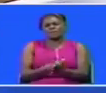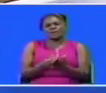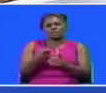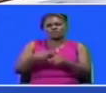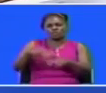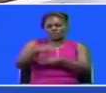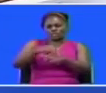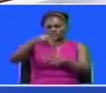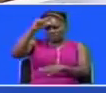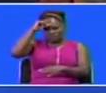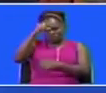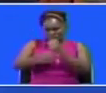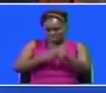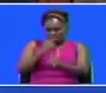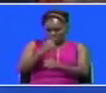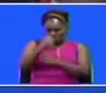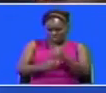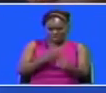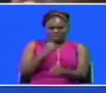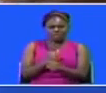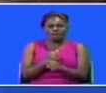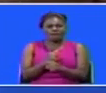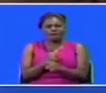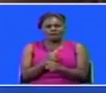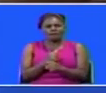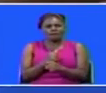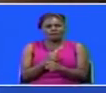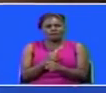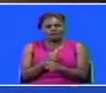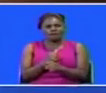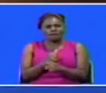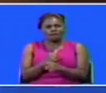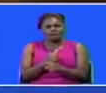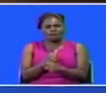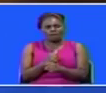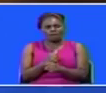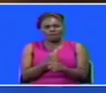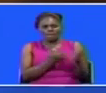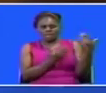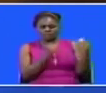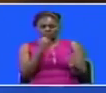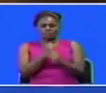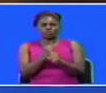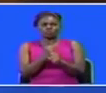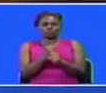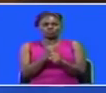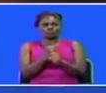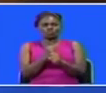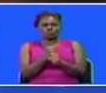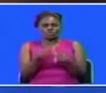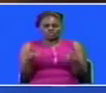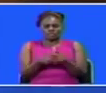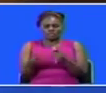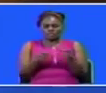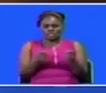national government annually. Was it your responsibility to fight corruption? What is it that you expected to do as a steering committee